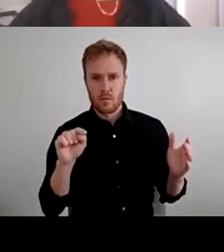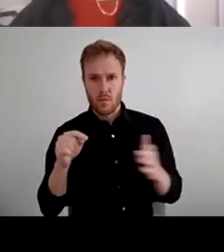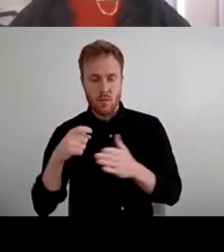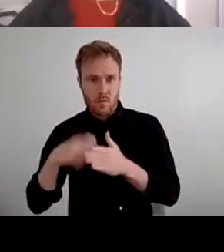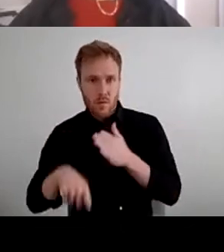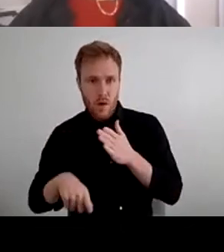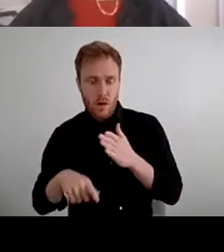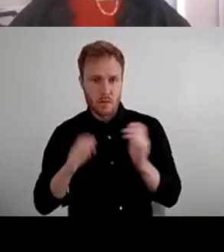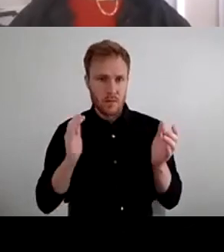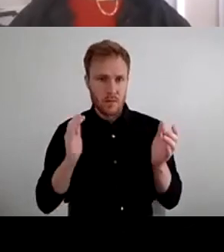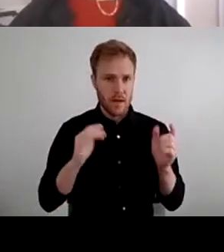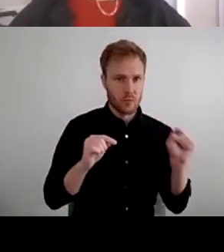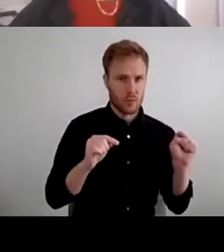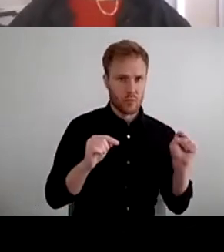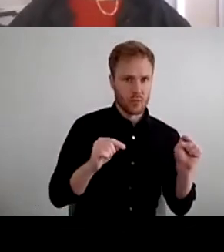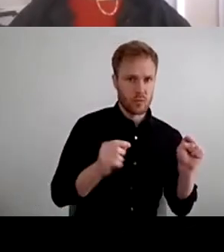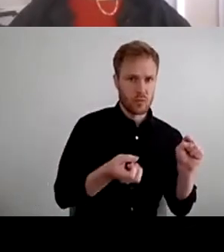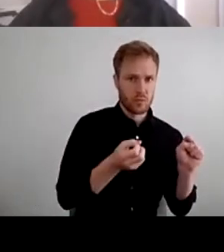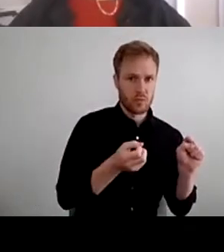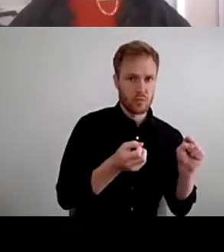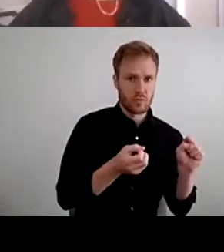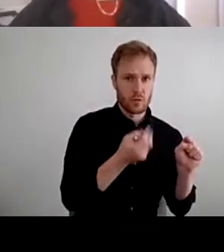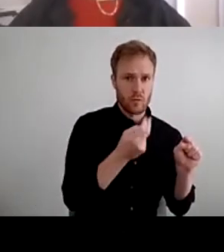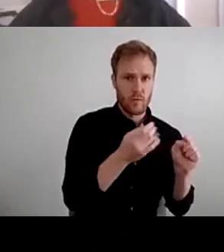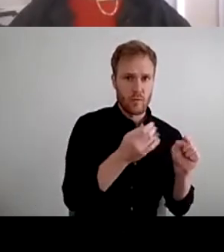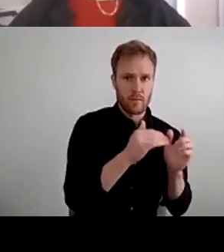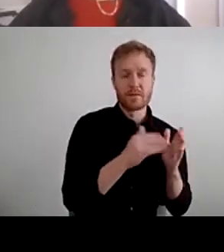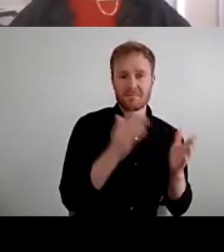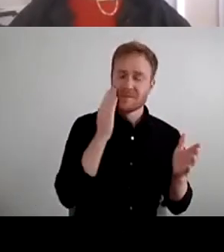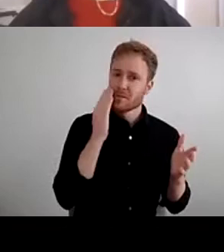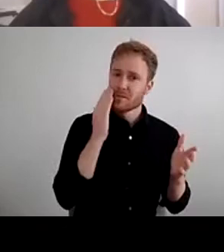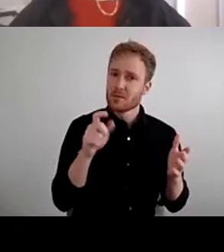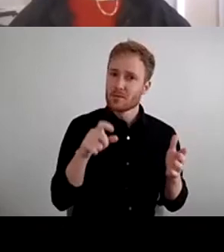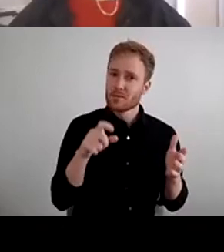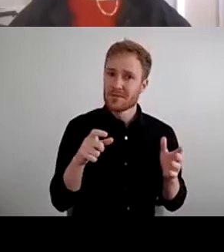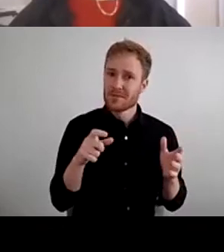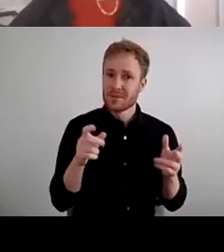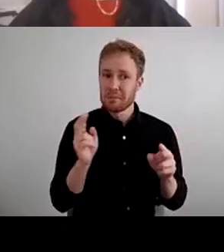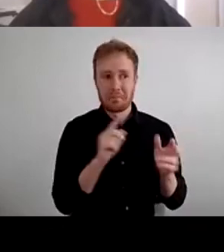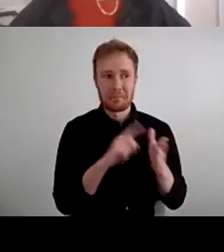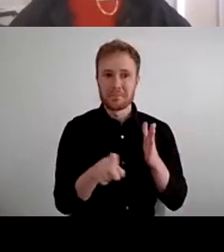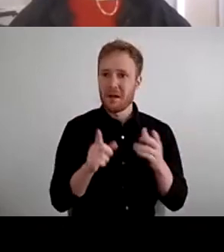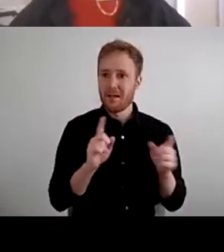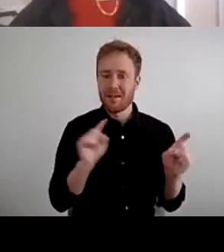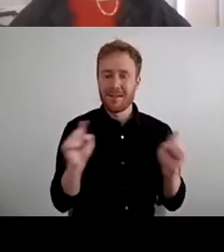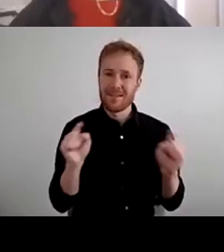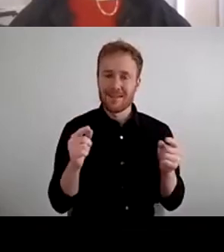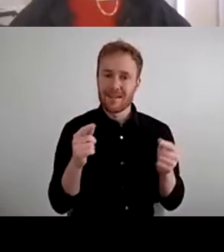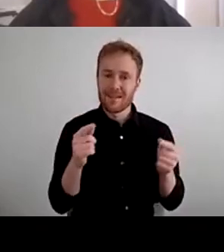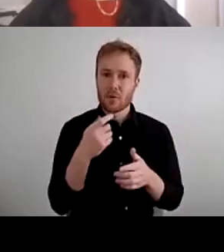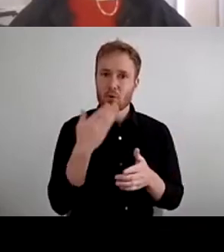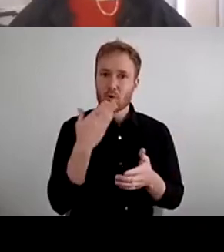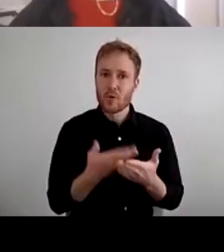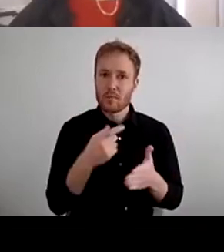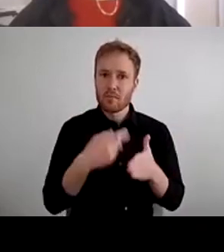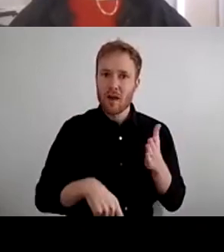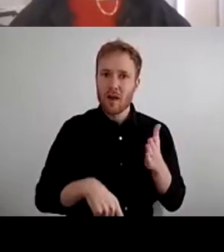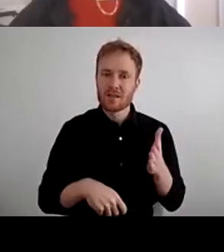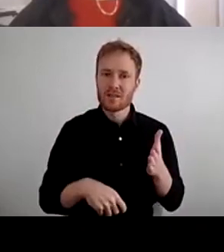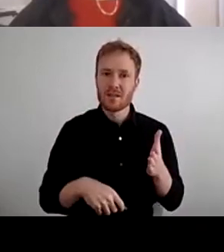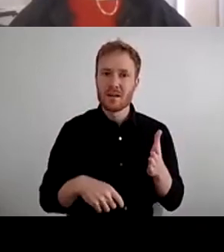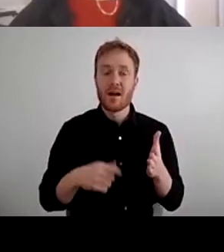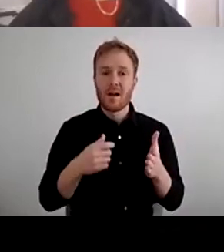purchase, you know, it says like you do shopping as a search for on Google and you come up with the, I just cut and pasted